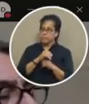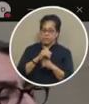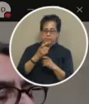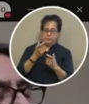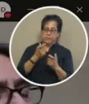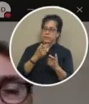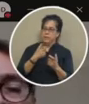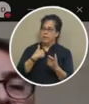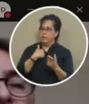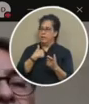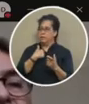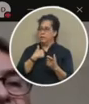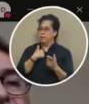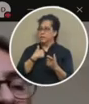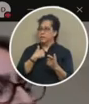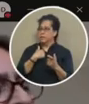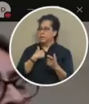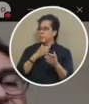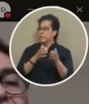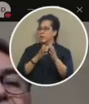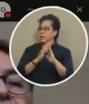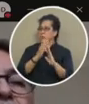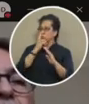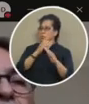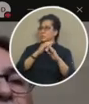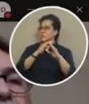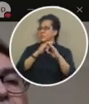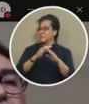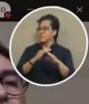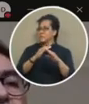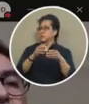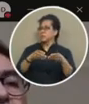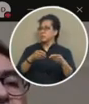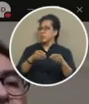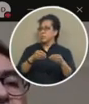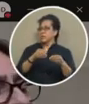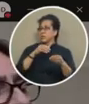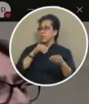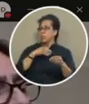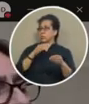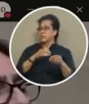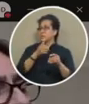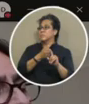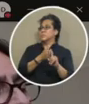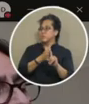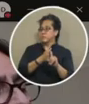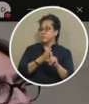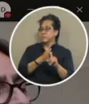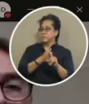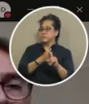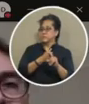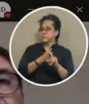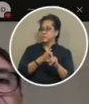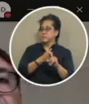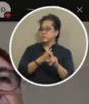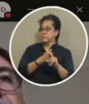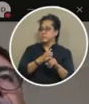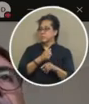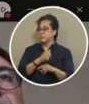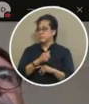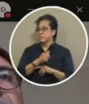me. I'm not asking for eviction. I'm asking for protection of the property owner themselves. That's whether, as long